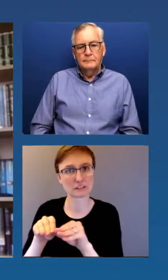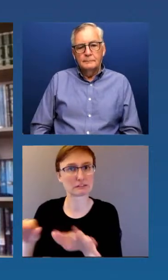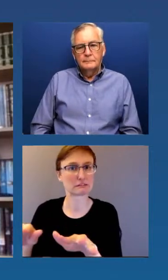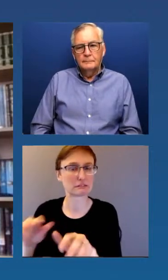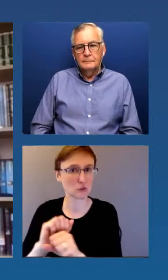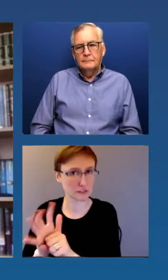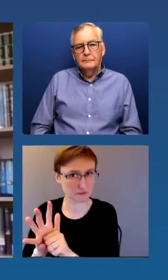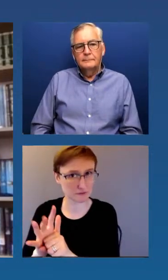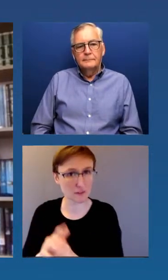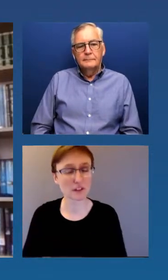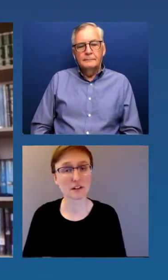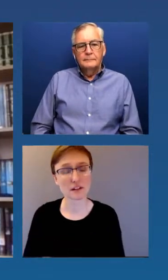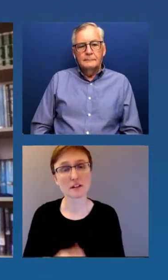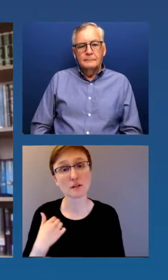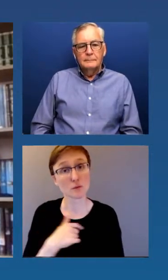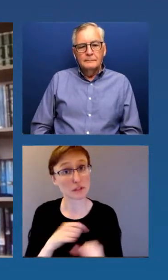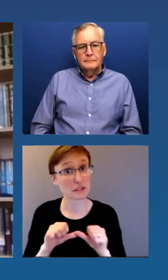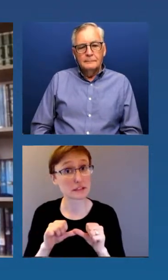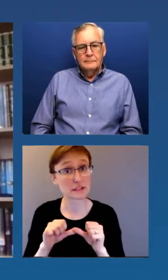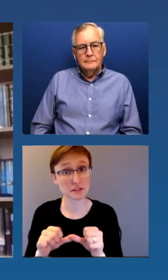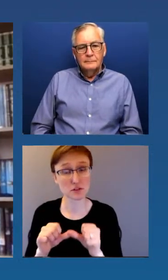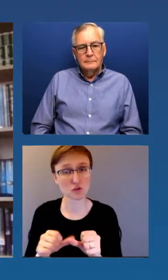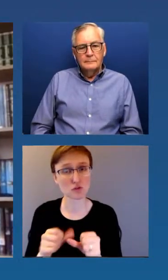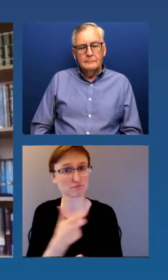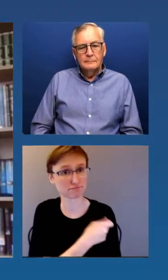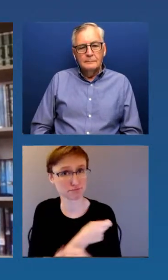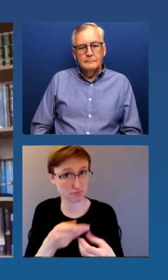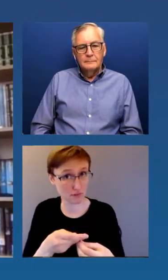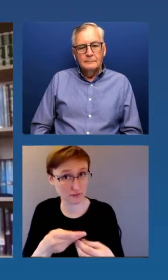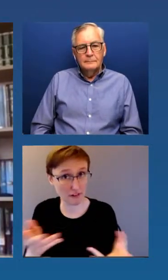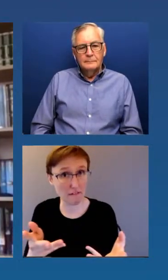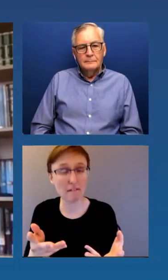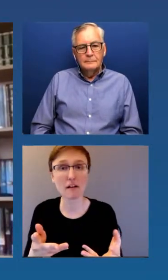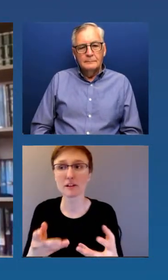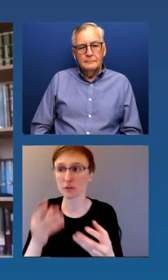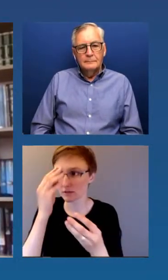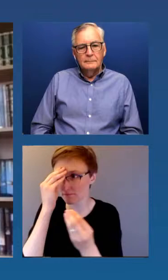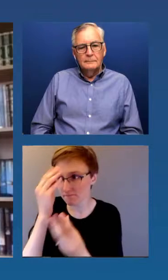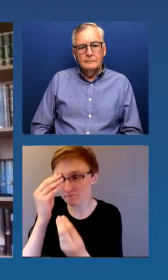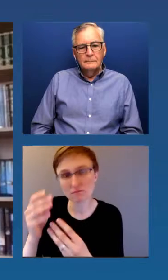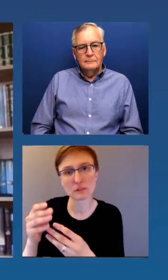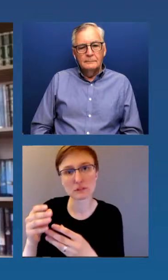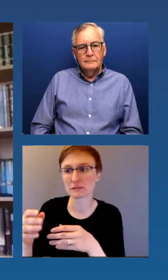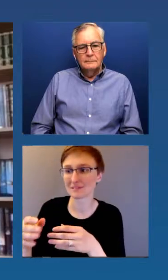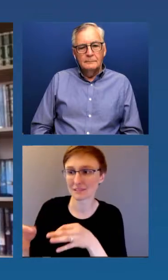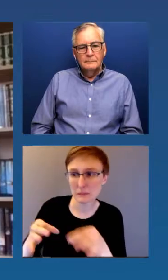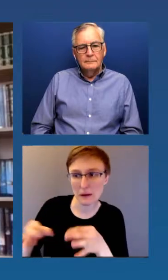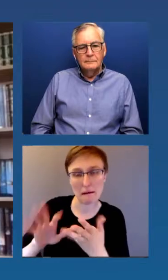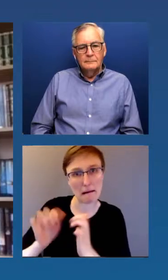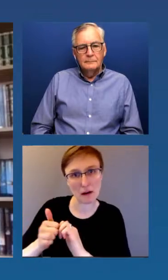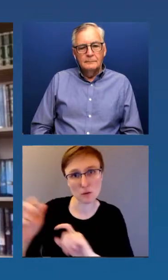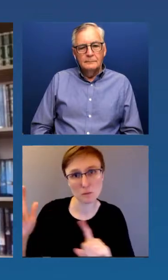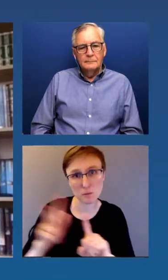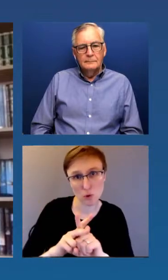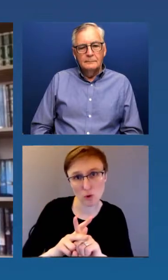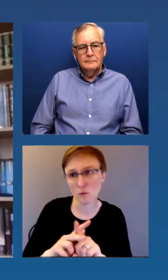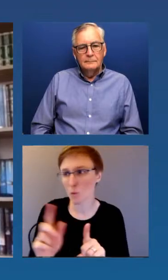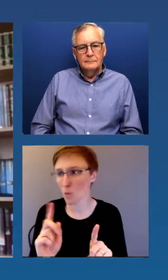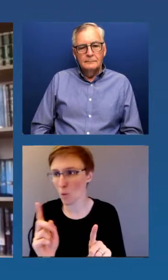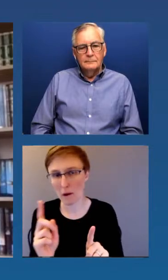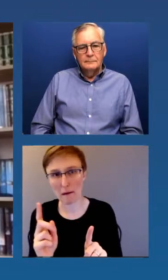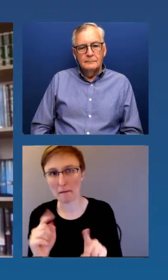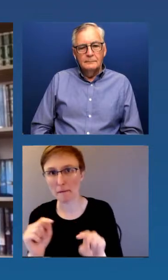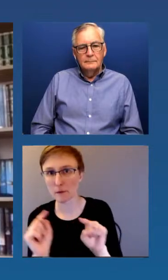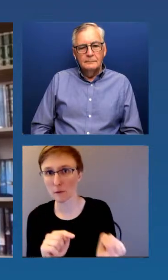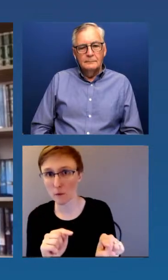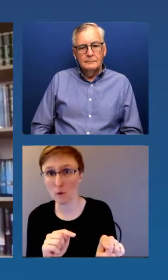rollout continues to progress, informing locations of vaccine clinics and how to help people book appointments and communication strategies.